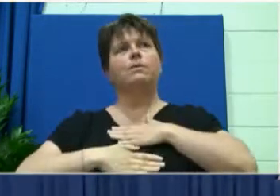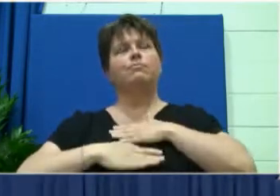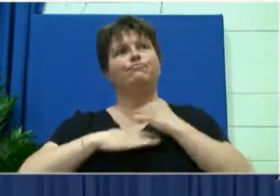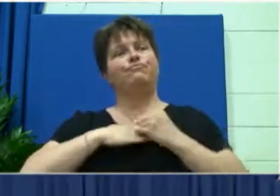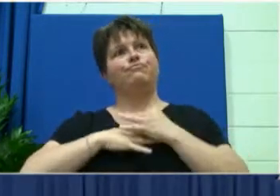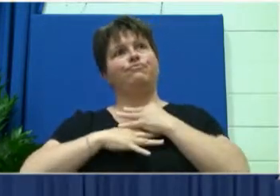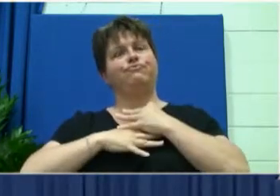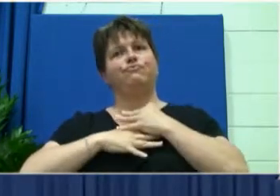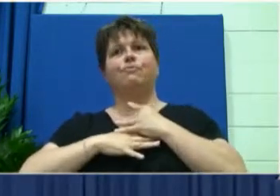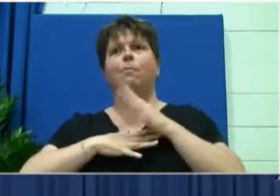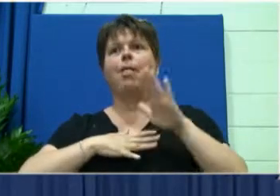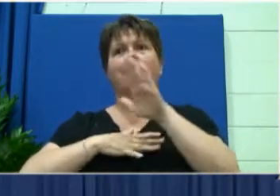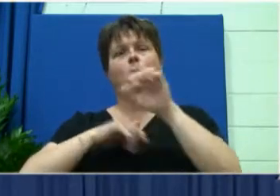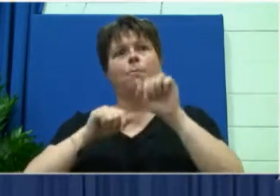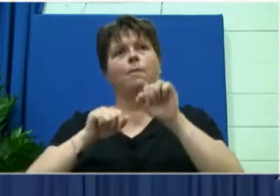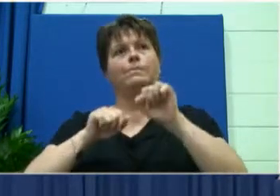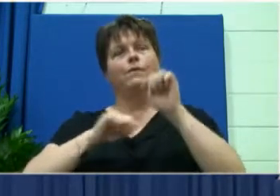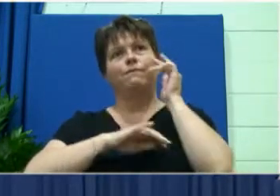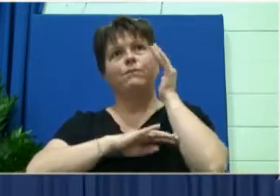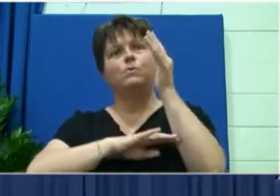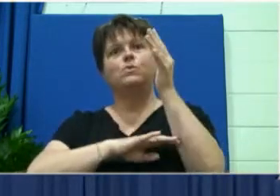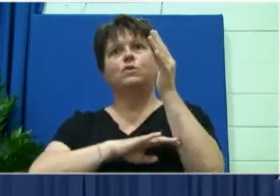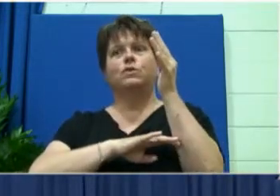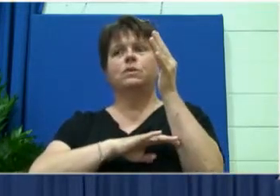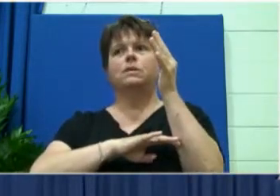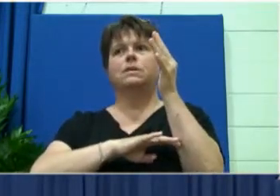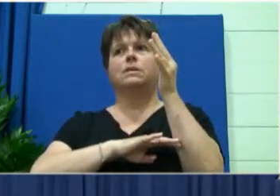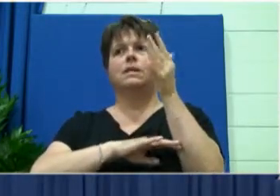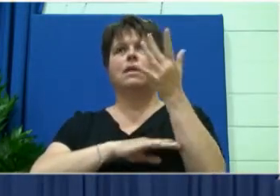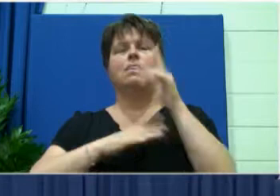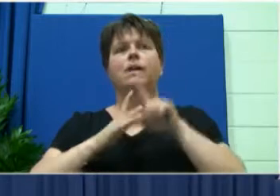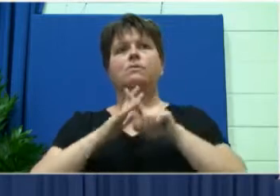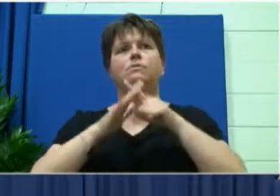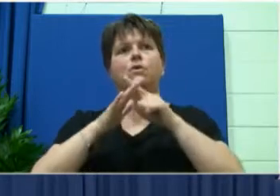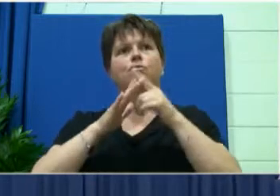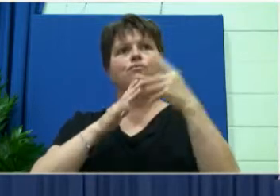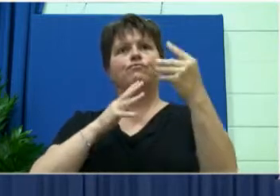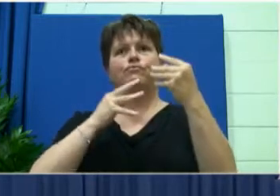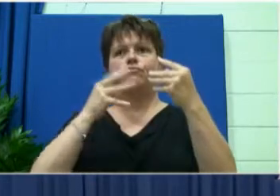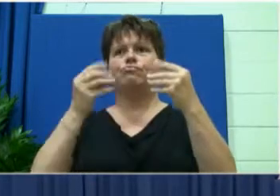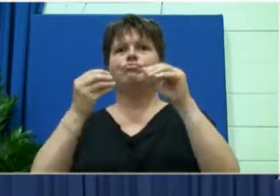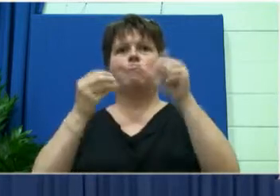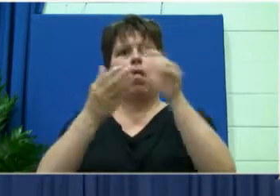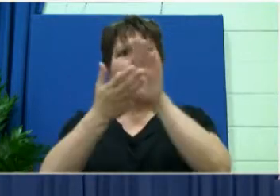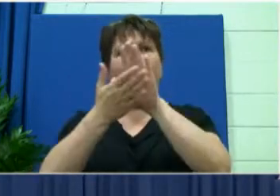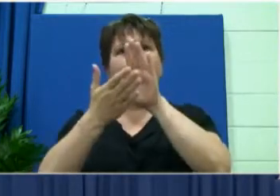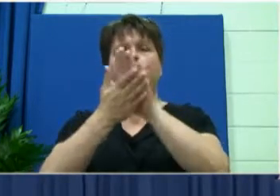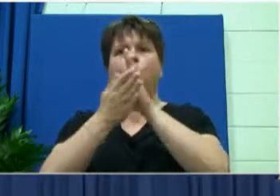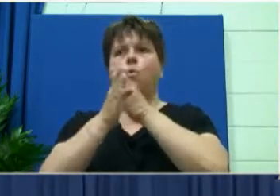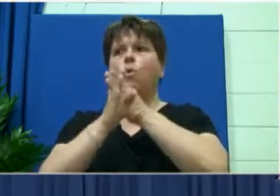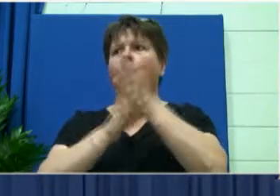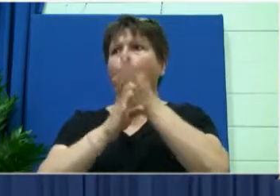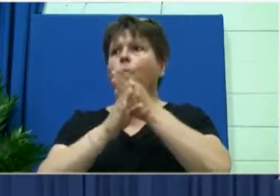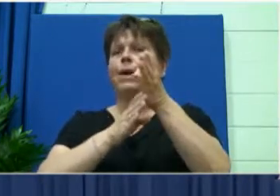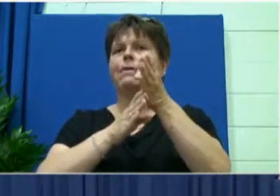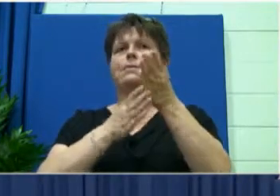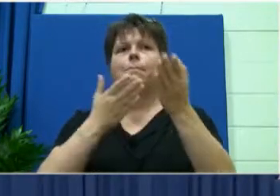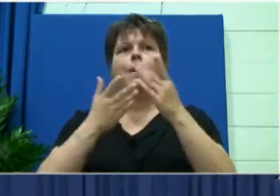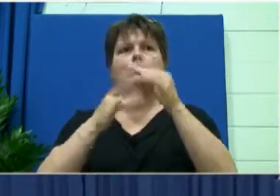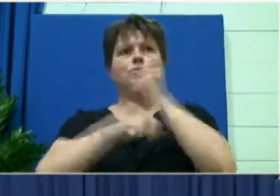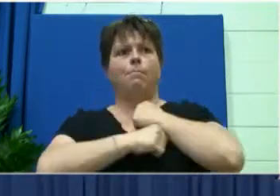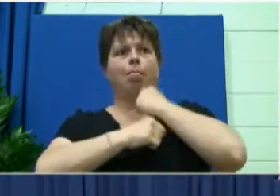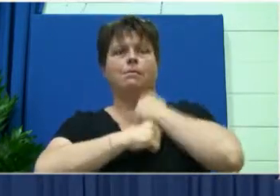at the possibilities for their futures as they go out to other schools, to careers, perhaps